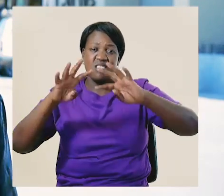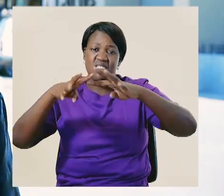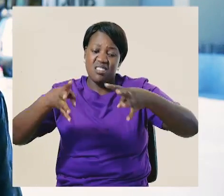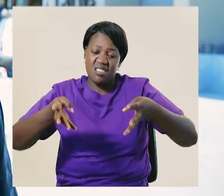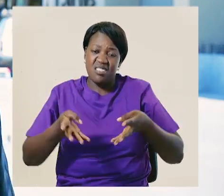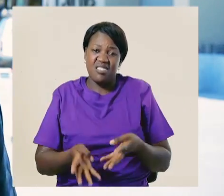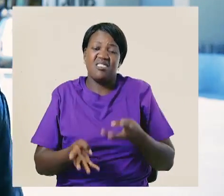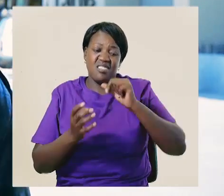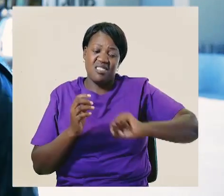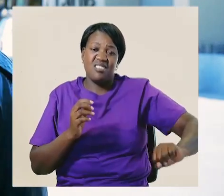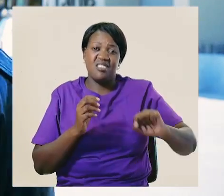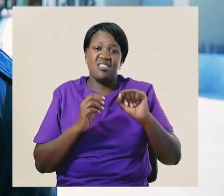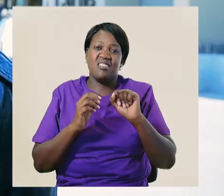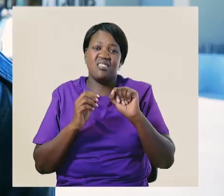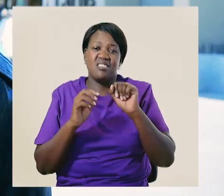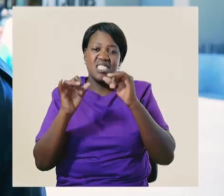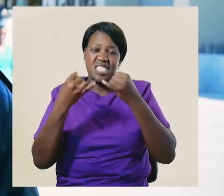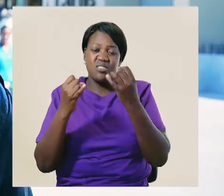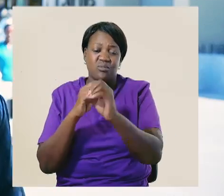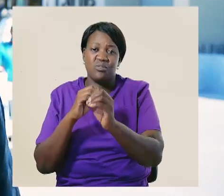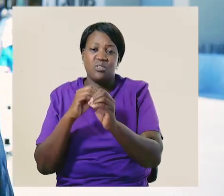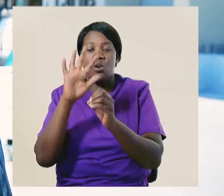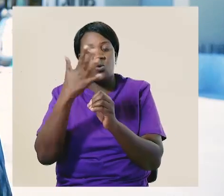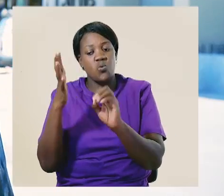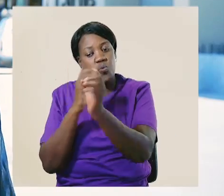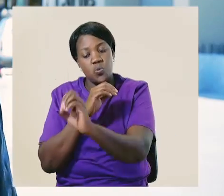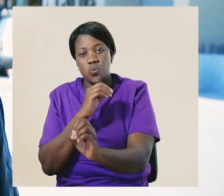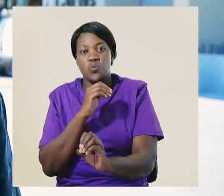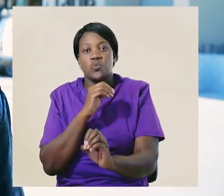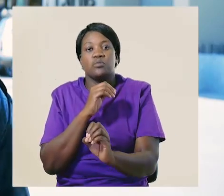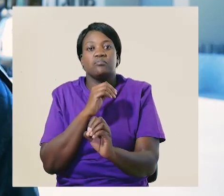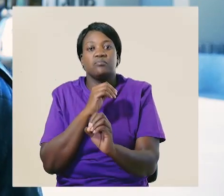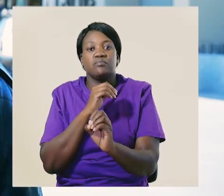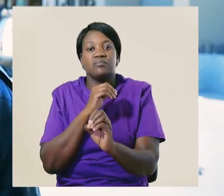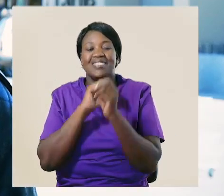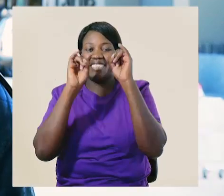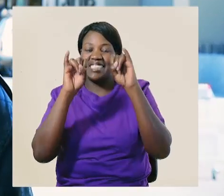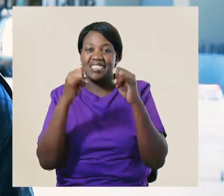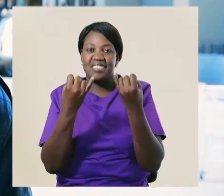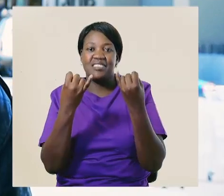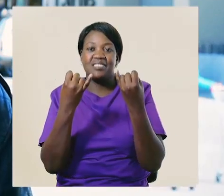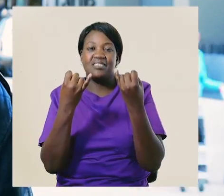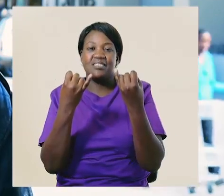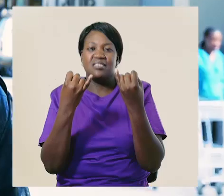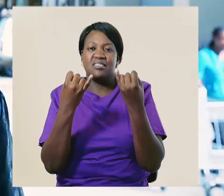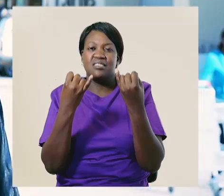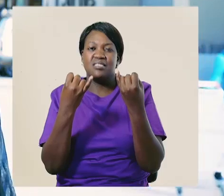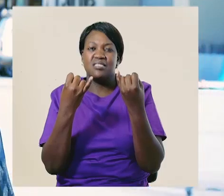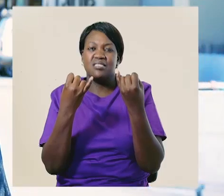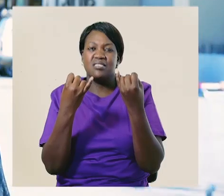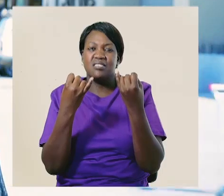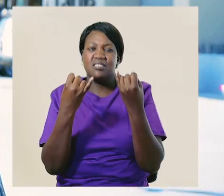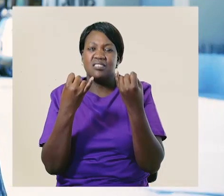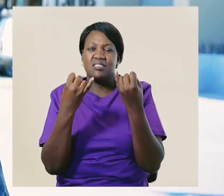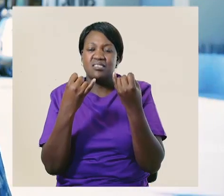not, because I don't think we have enough water. So city-wise, urban-wise, it does seem